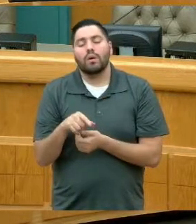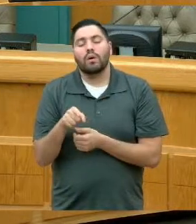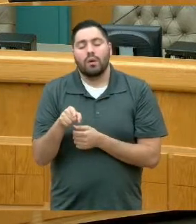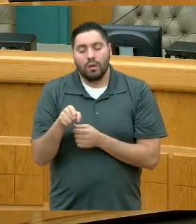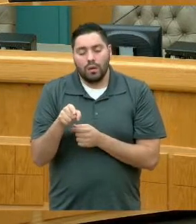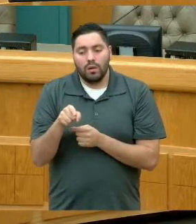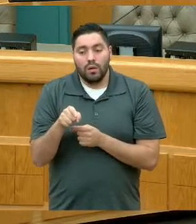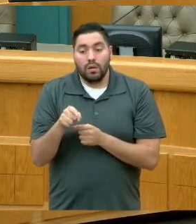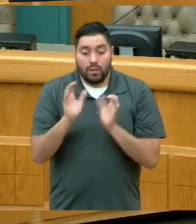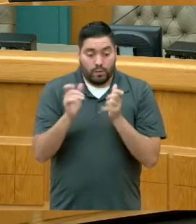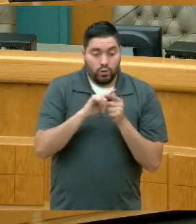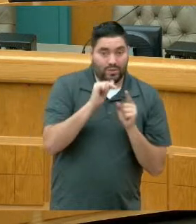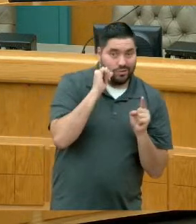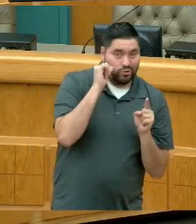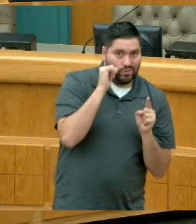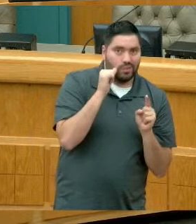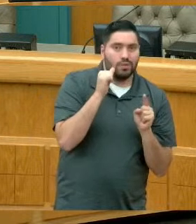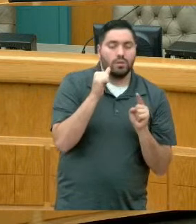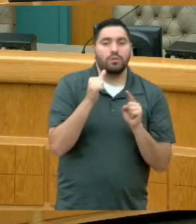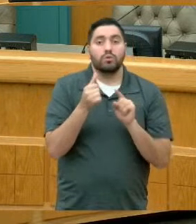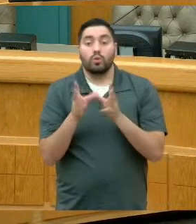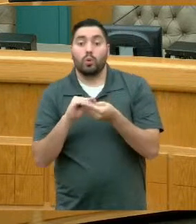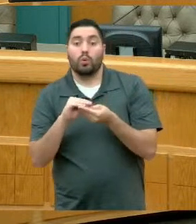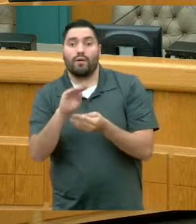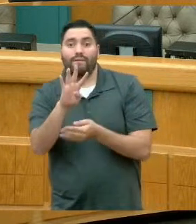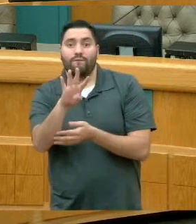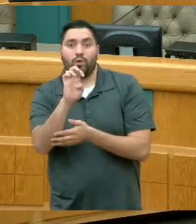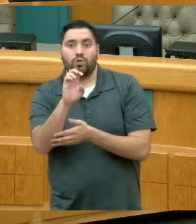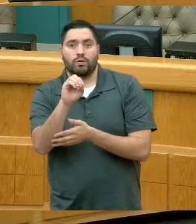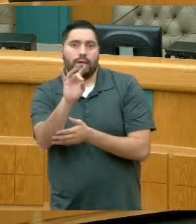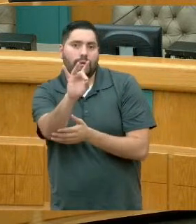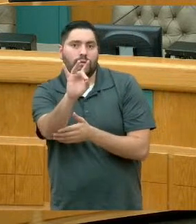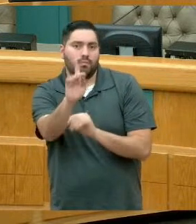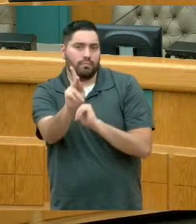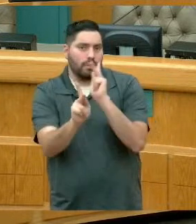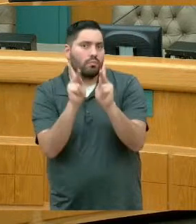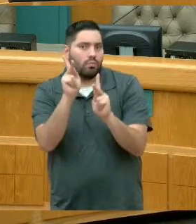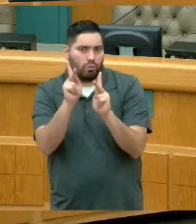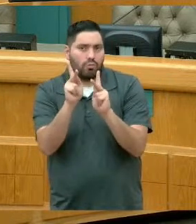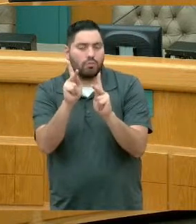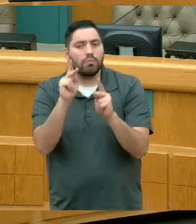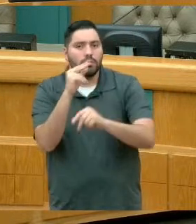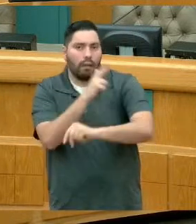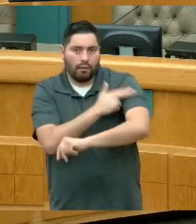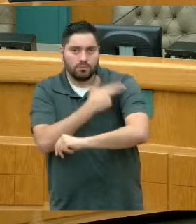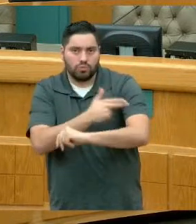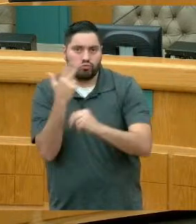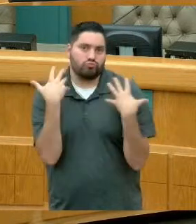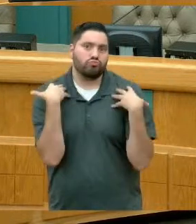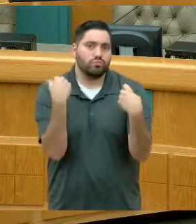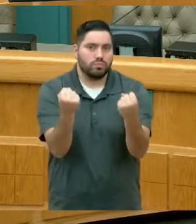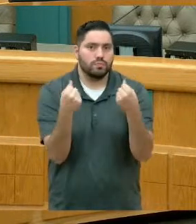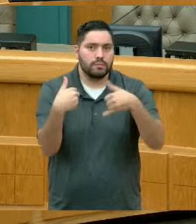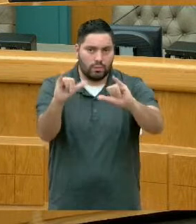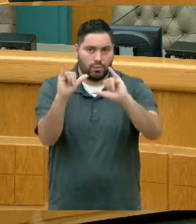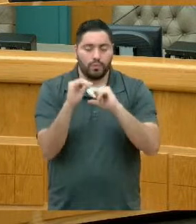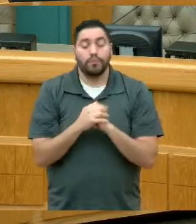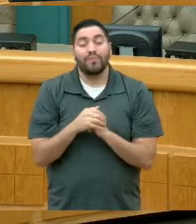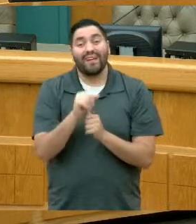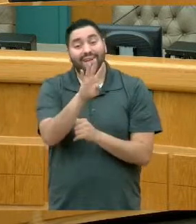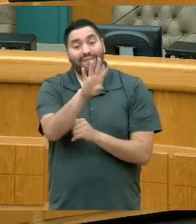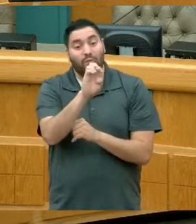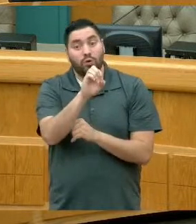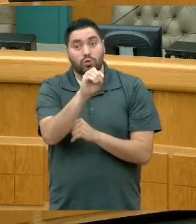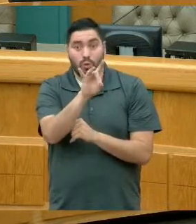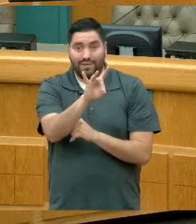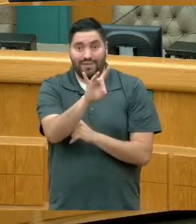additional persons have, in total, have checked in. Some persons may have checked out, but a total of 28 more compared to yesterday. So